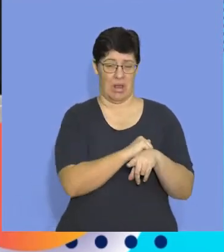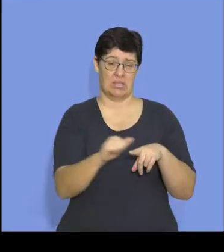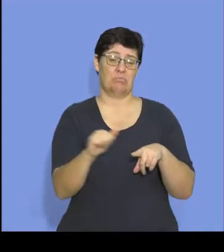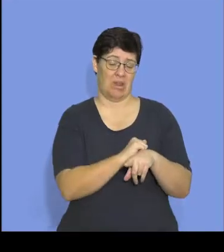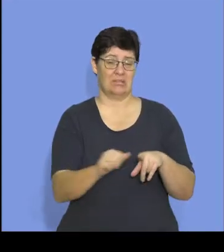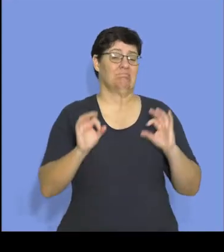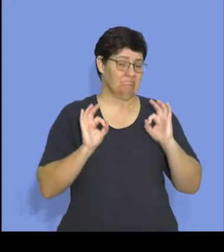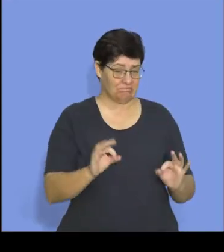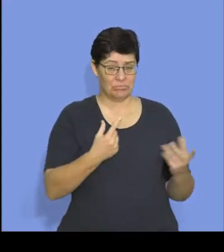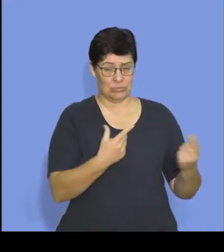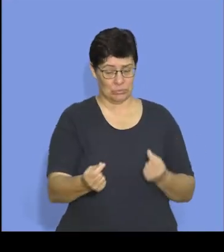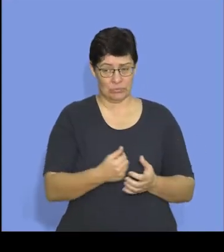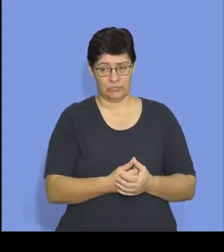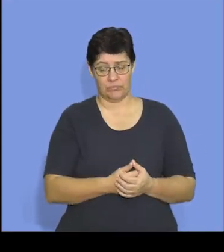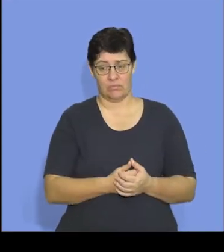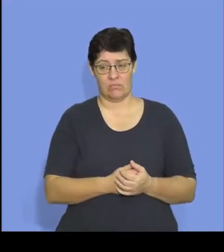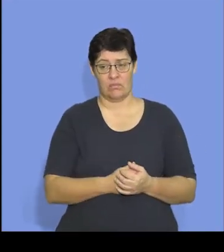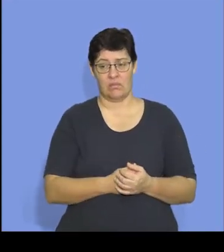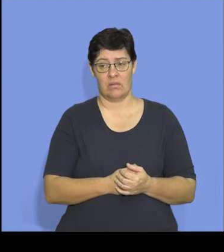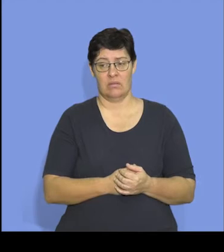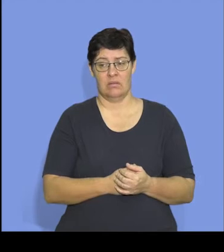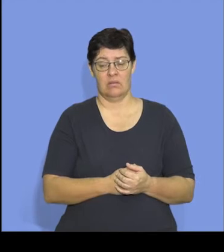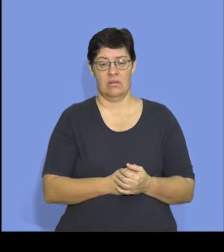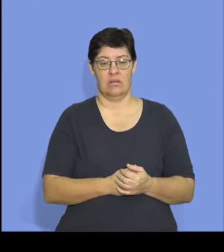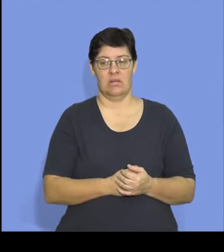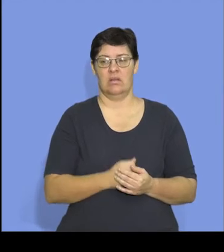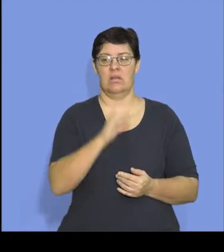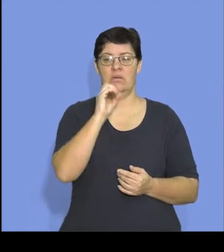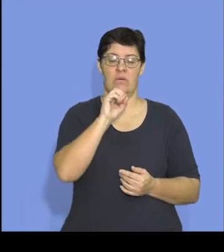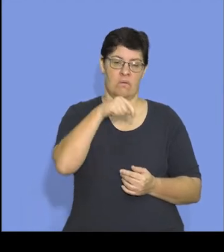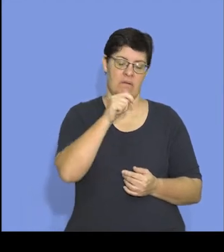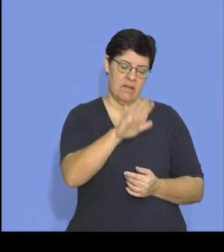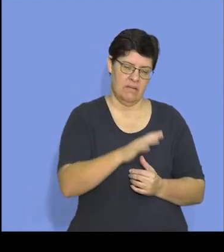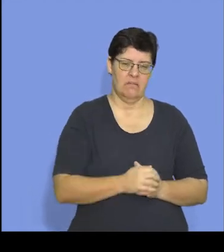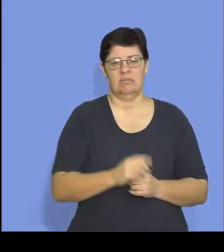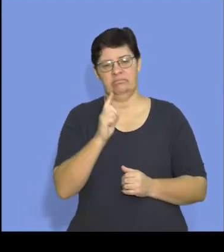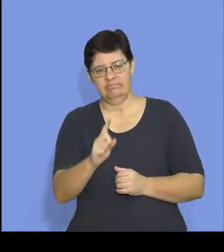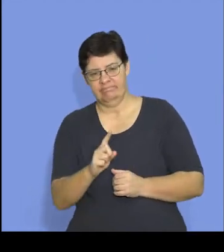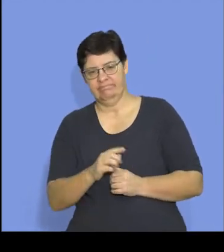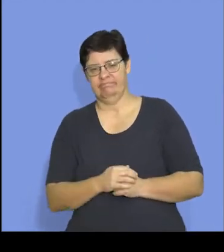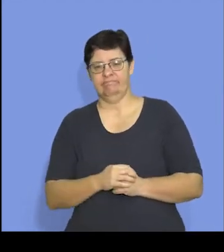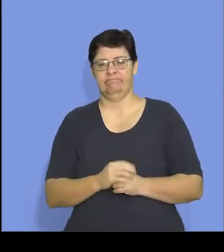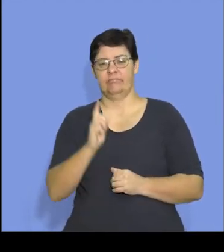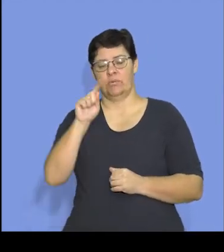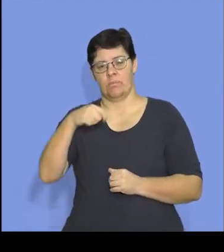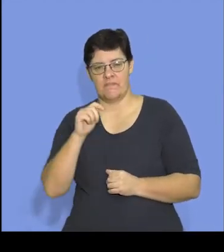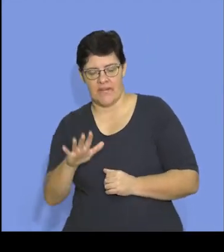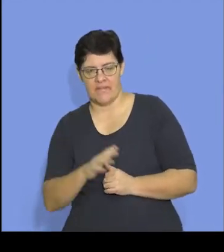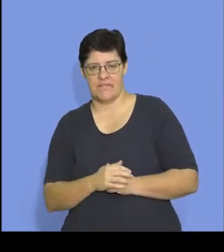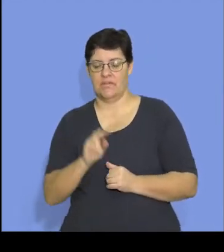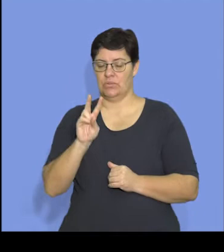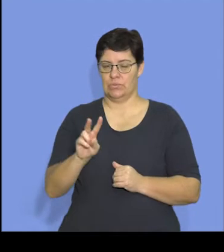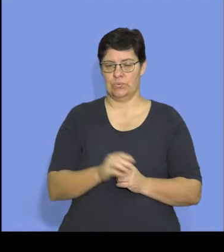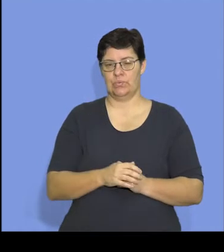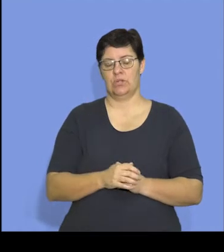properly. So we had time frames that were 0.5, 1, 1.5, 2,